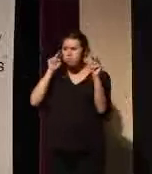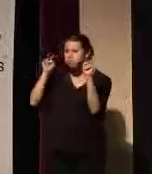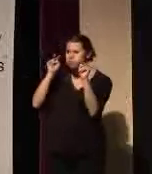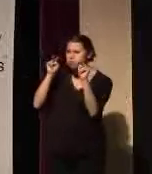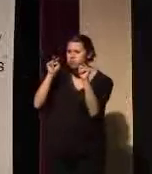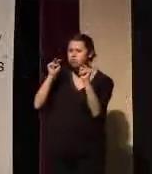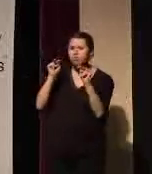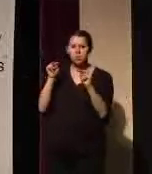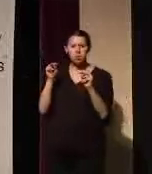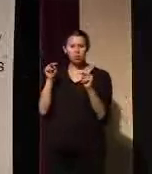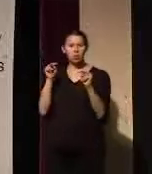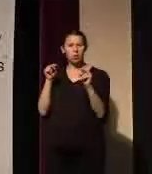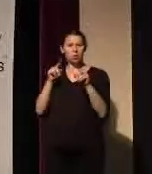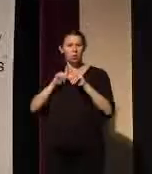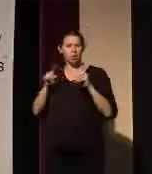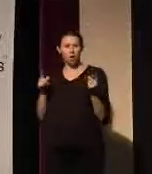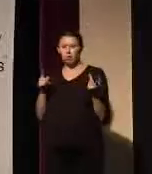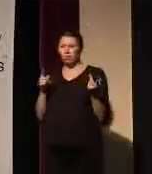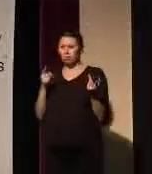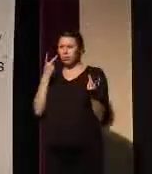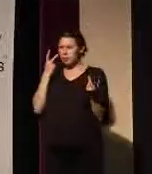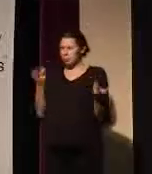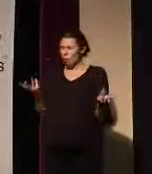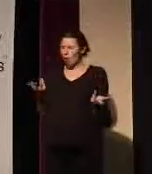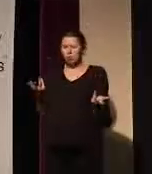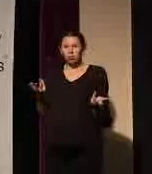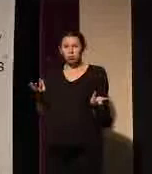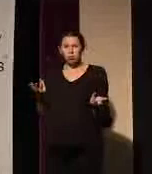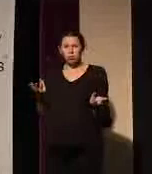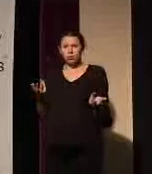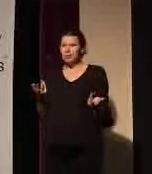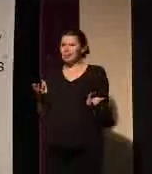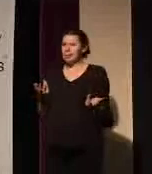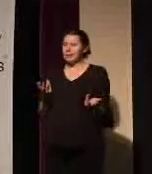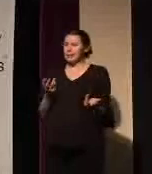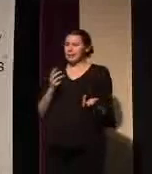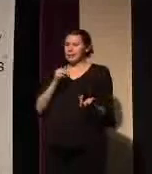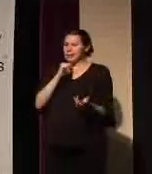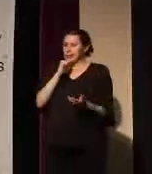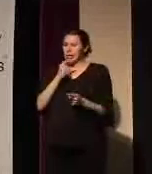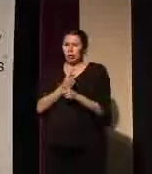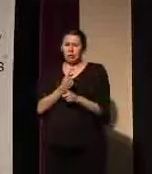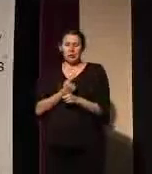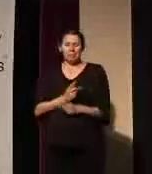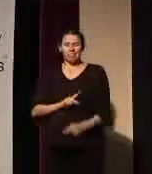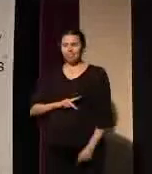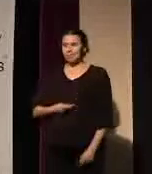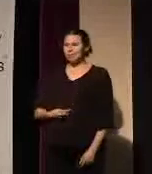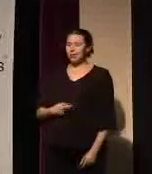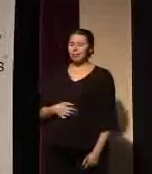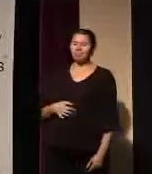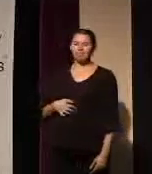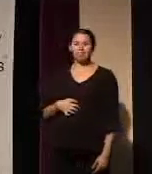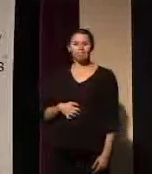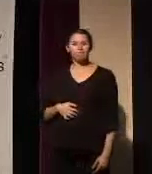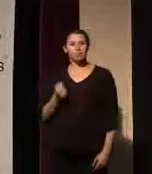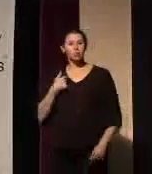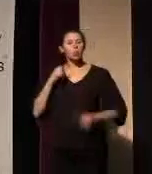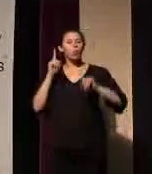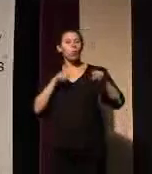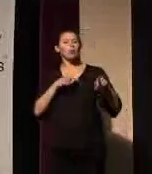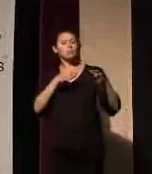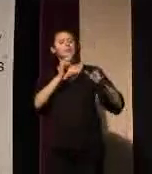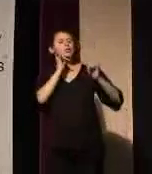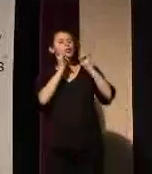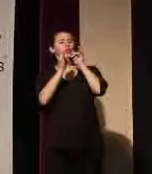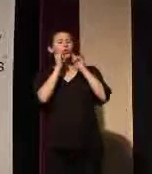And yet, what we were seeing was very disturbing to me. And so I went and I interviewed key witnesses like Rachel Gentile. She